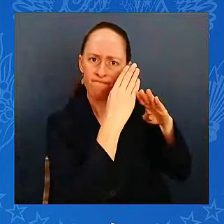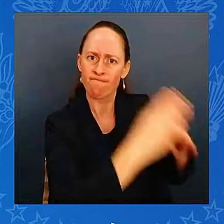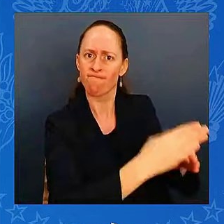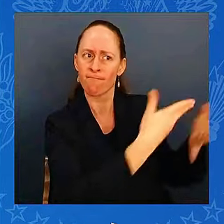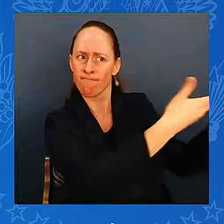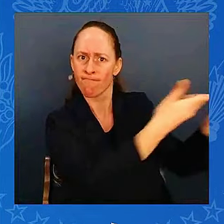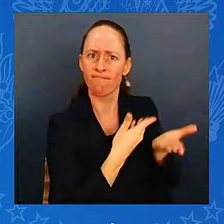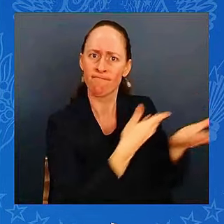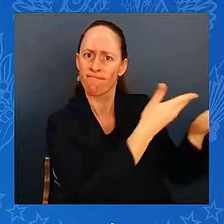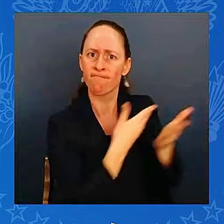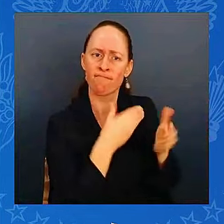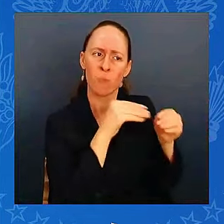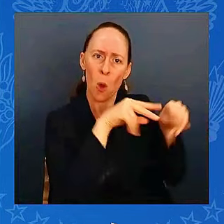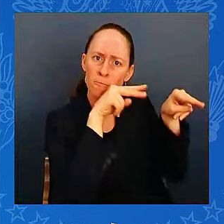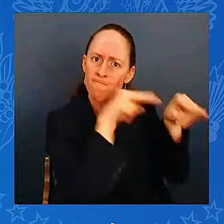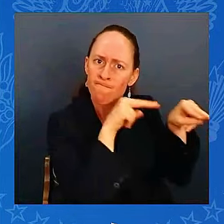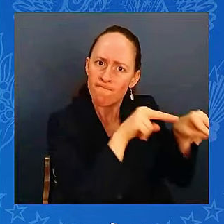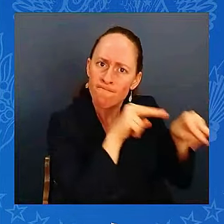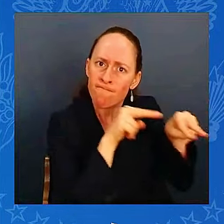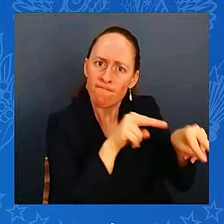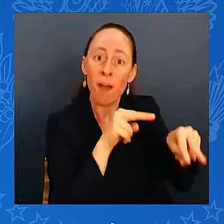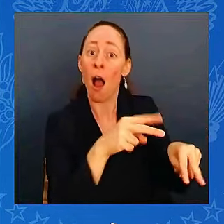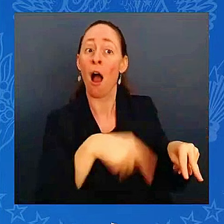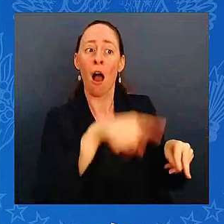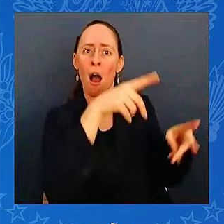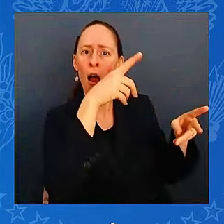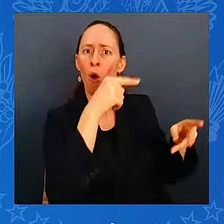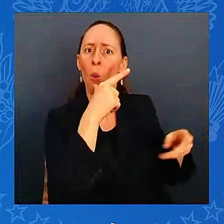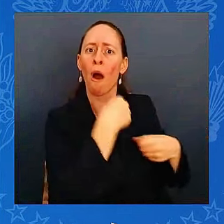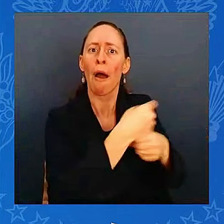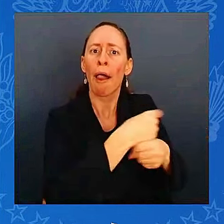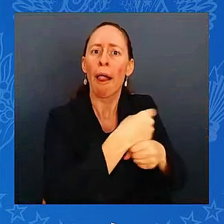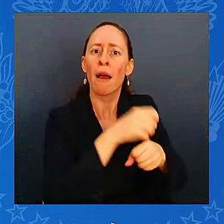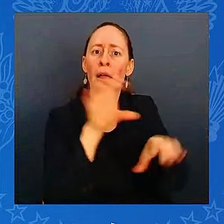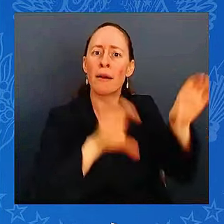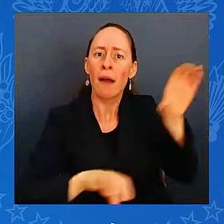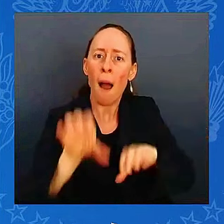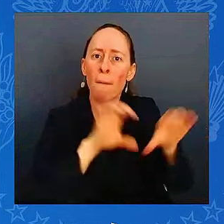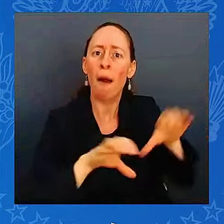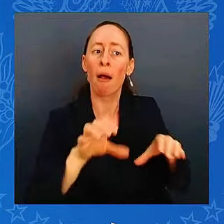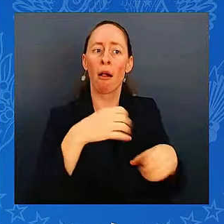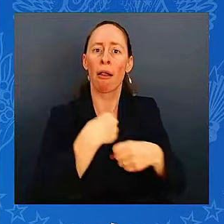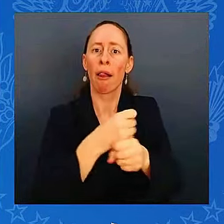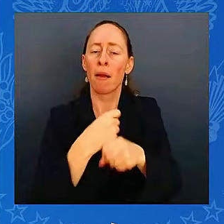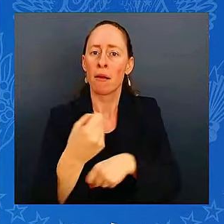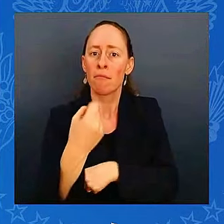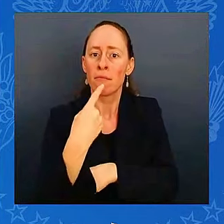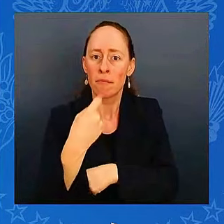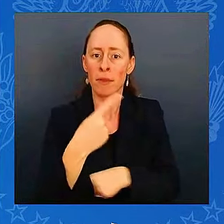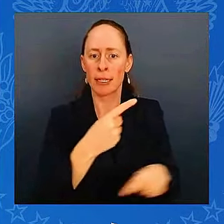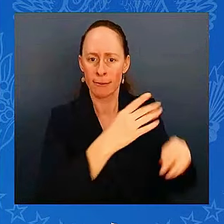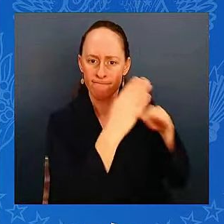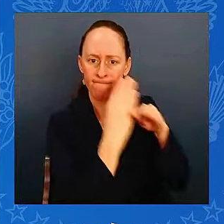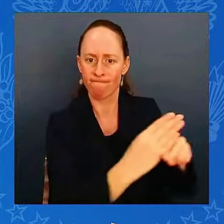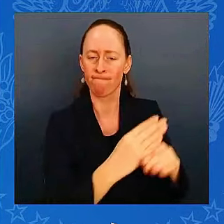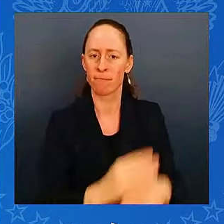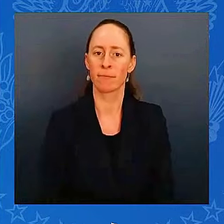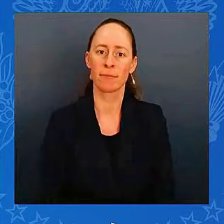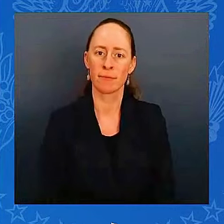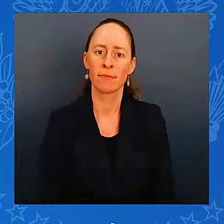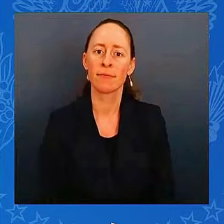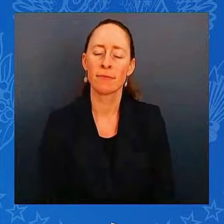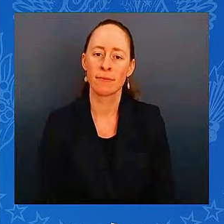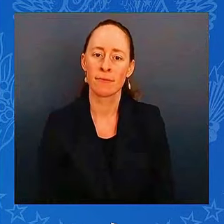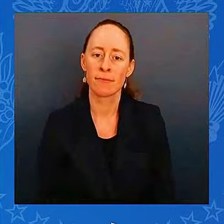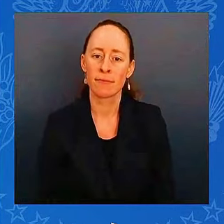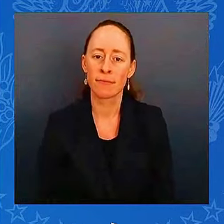this coalition, this global coalition to address synthetic drugs. As all of you here know, this coalition now has, as